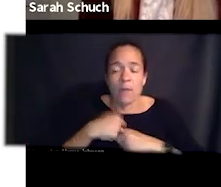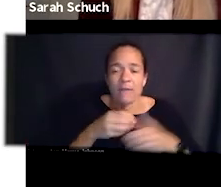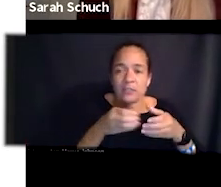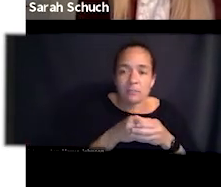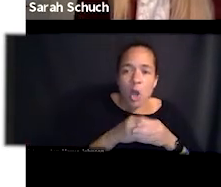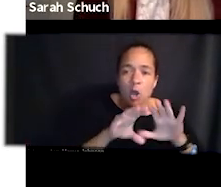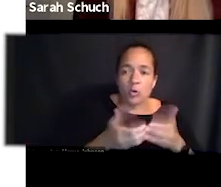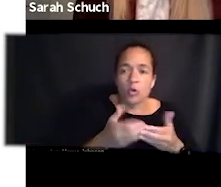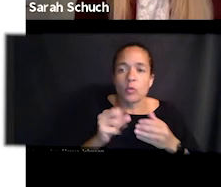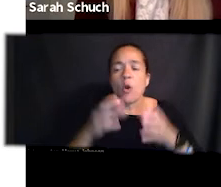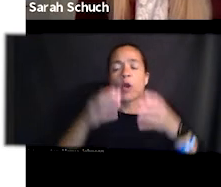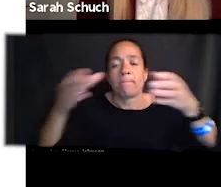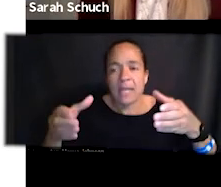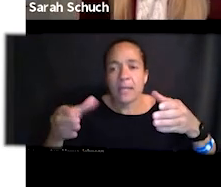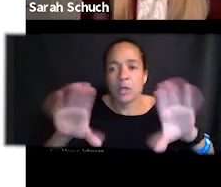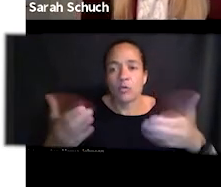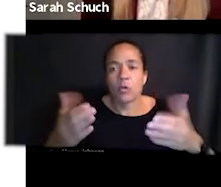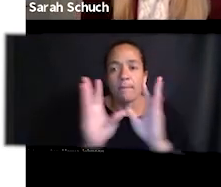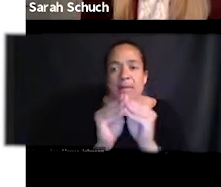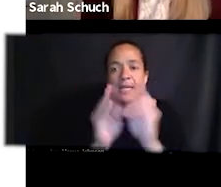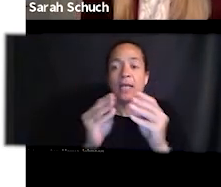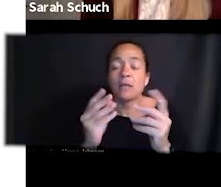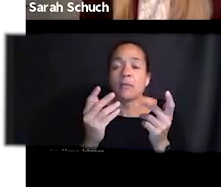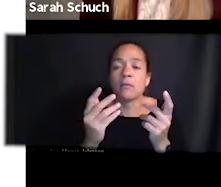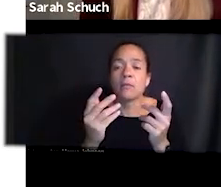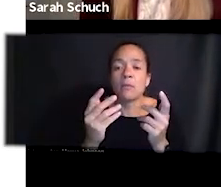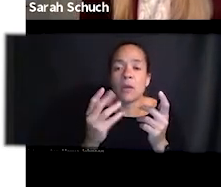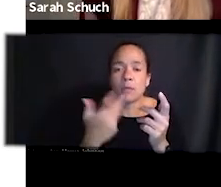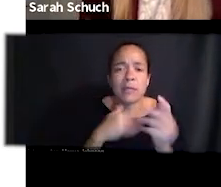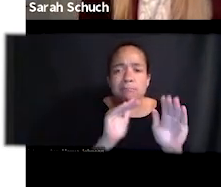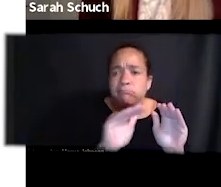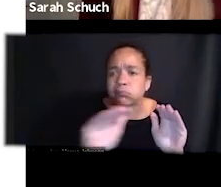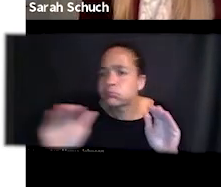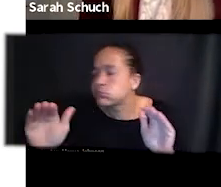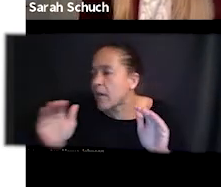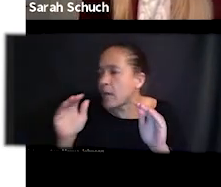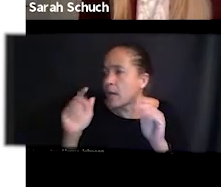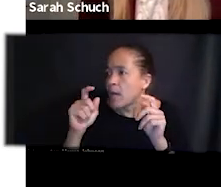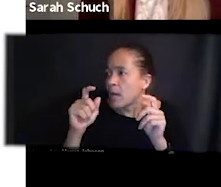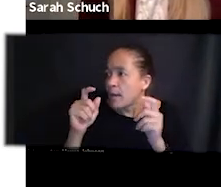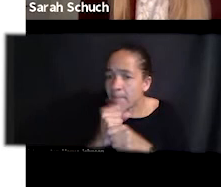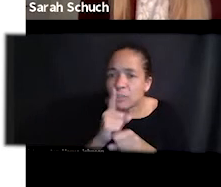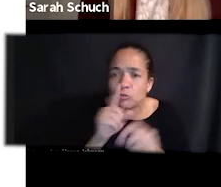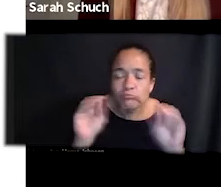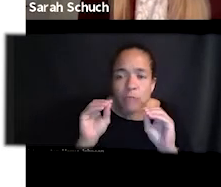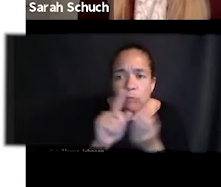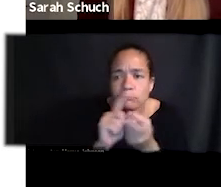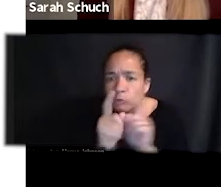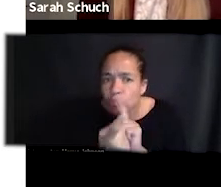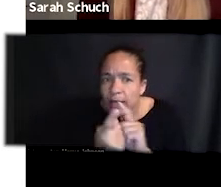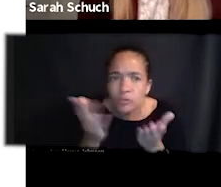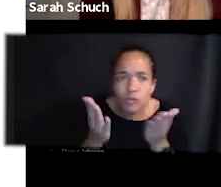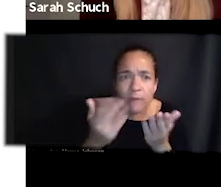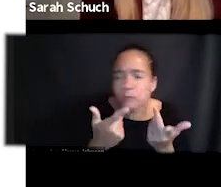larger group meeting, we also made sure no one needed any other translation services. So when we say we wanted to reach as